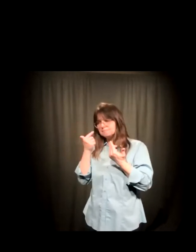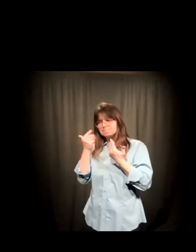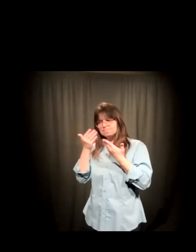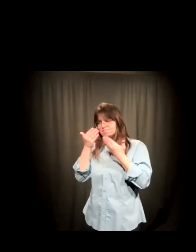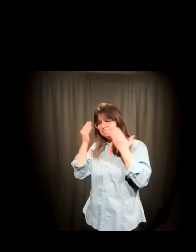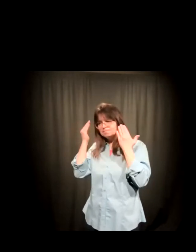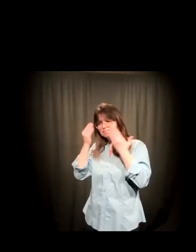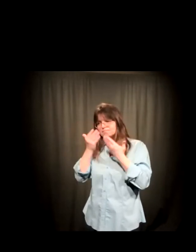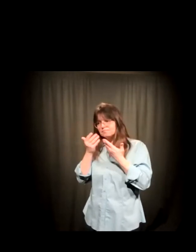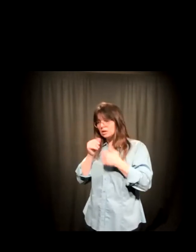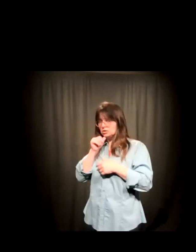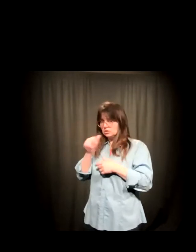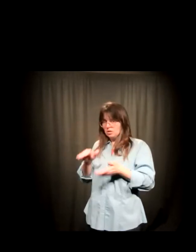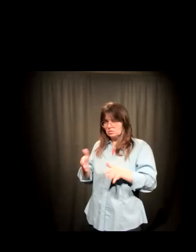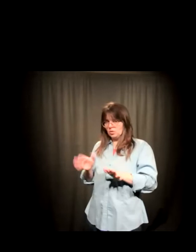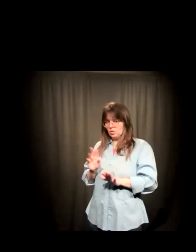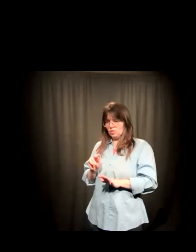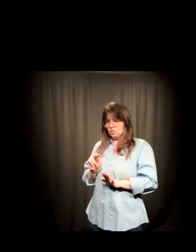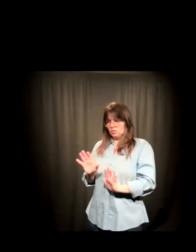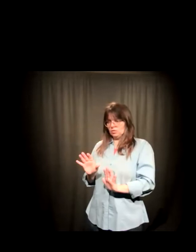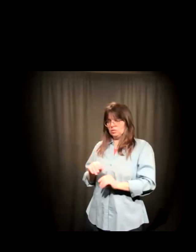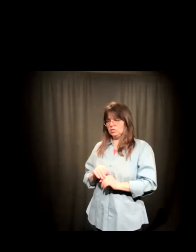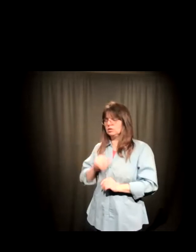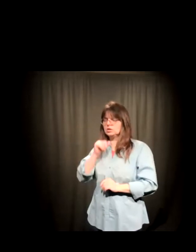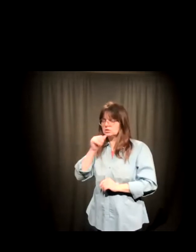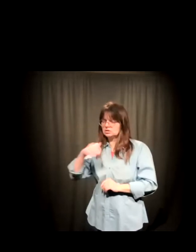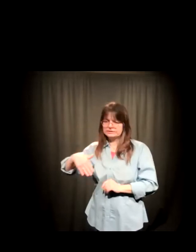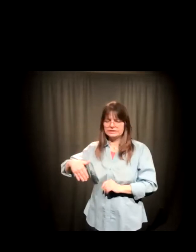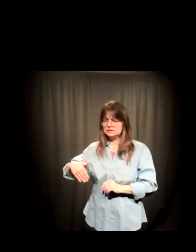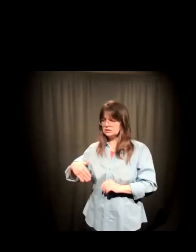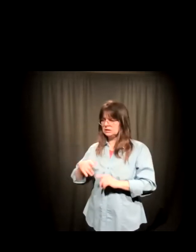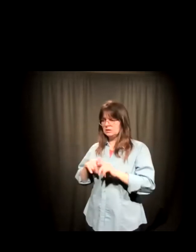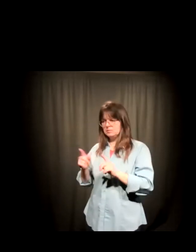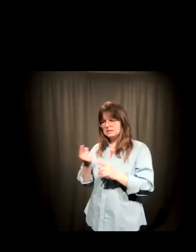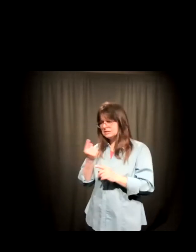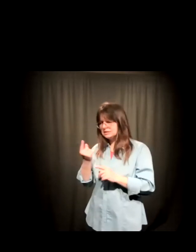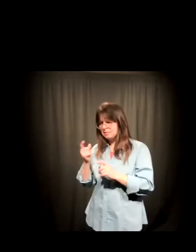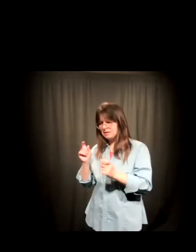She wasn't dead, not yet, but something had shifted.